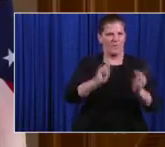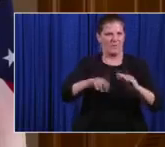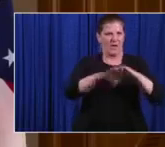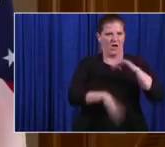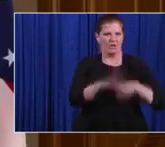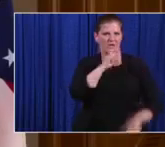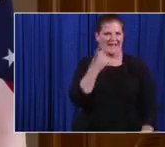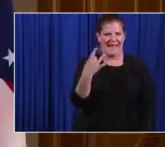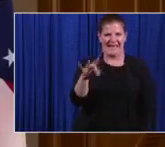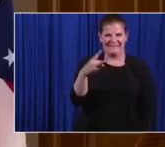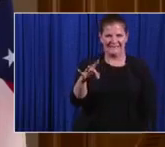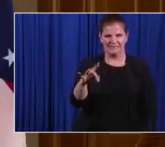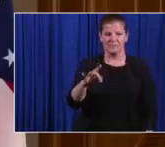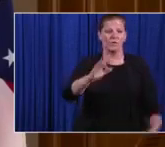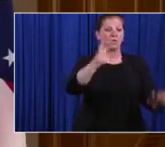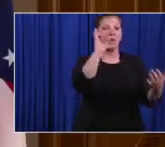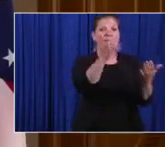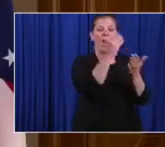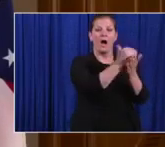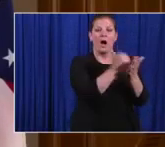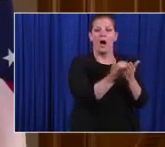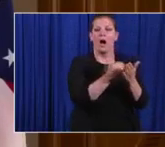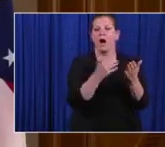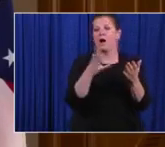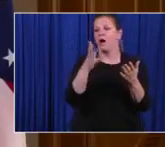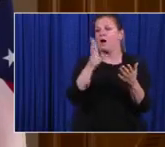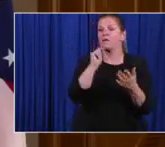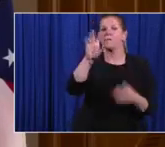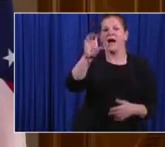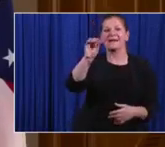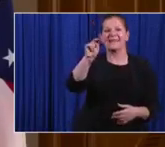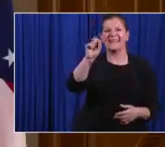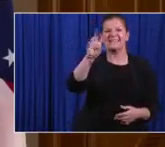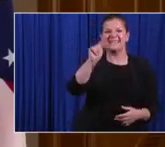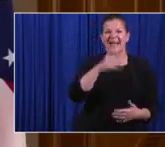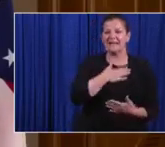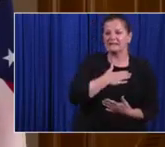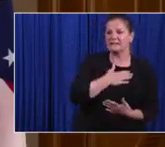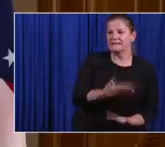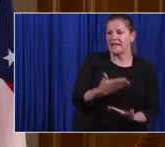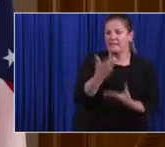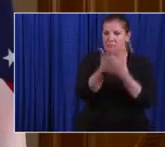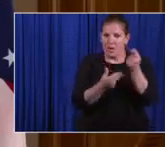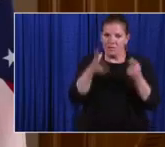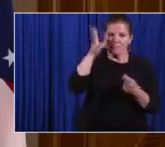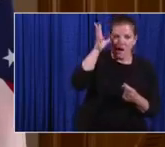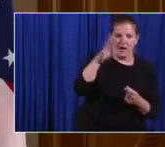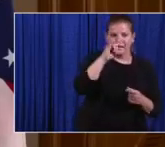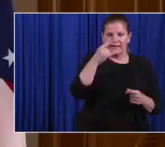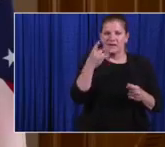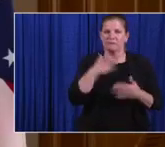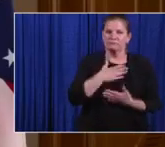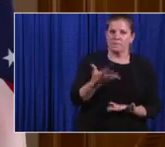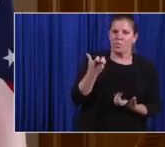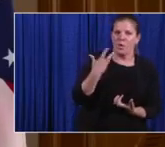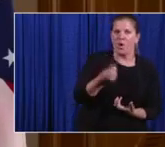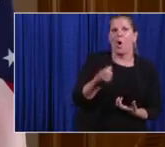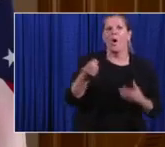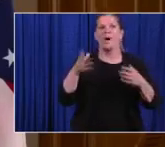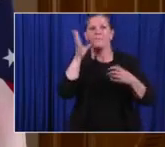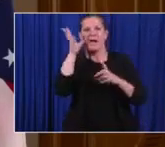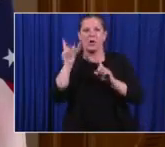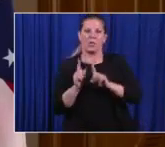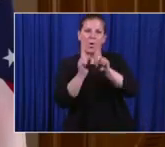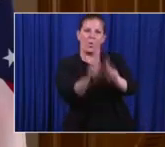about parental consent, about accompanying a child to their appointment, and where children could be vaccinated. It's all there. Children